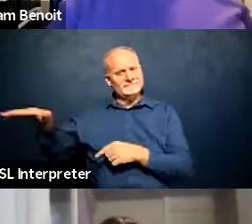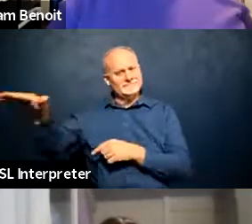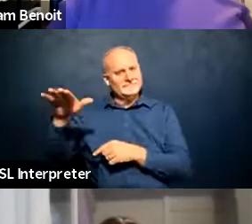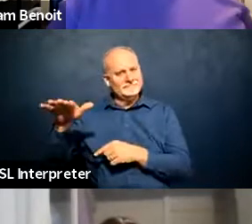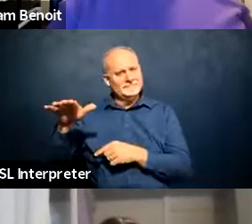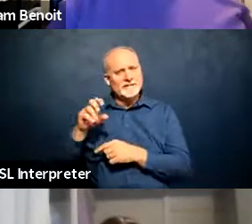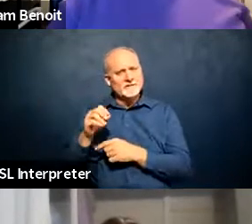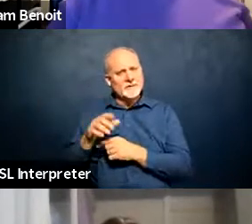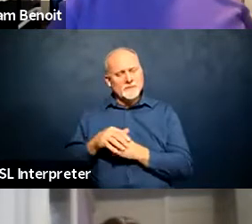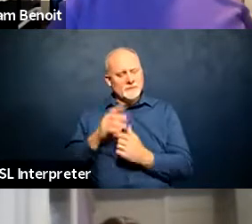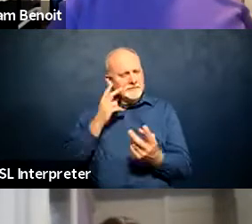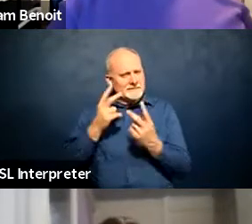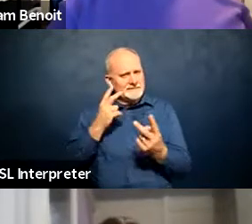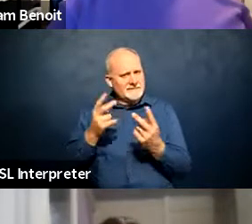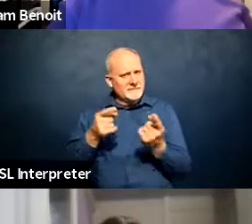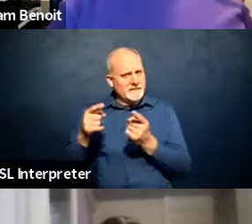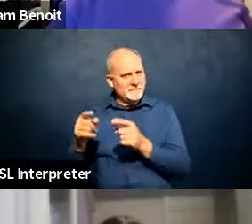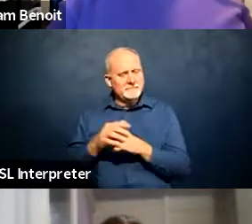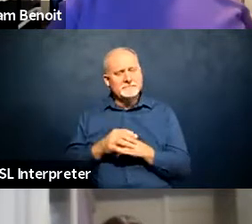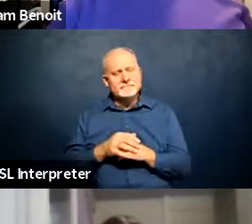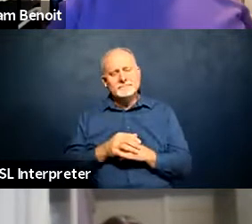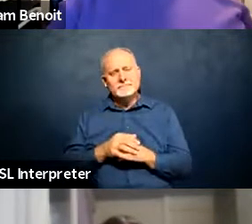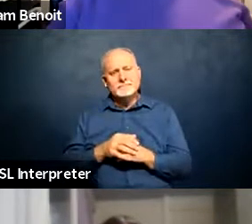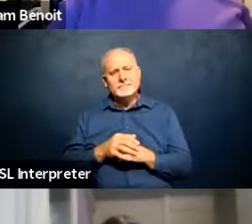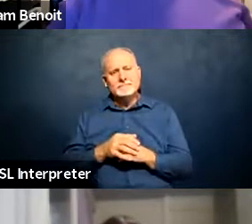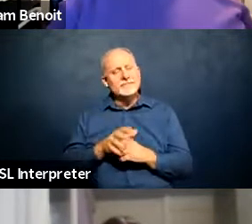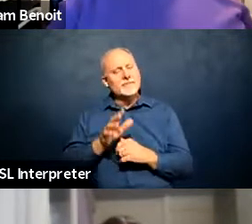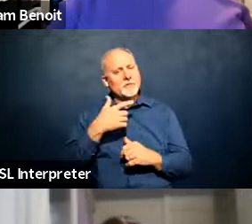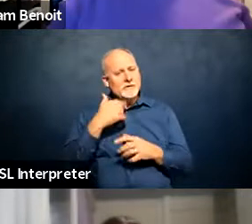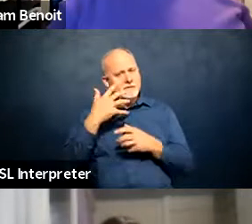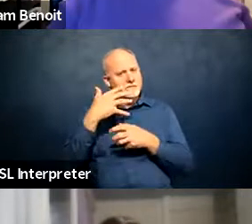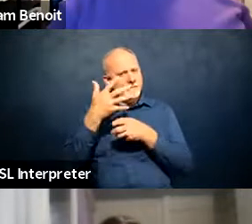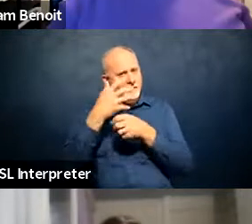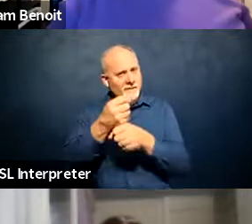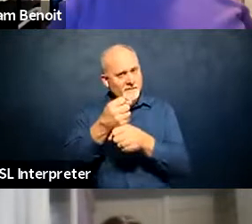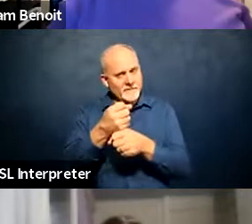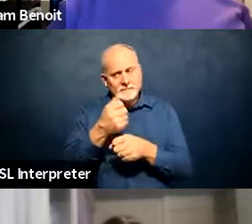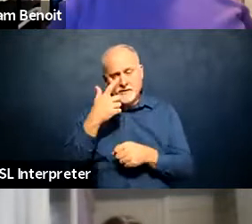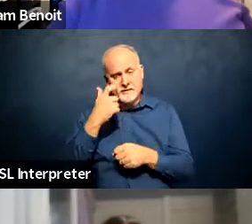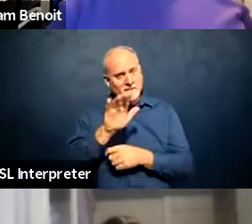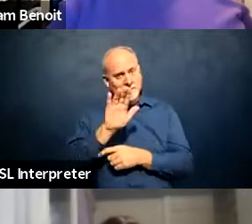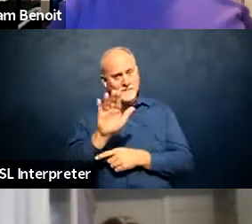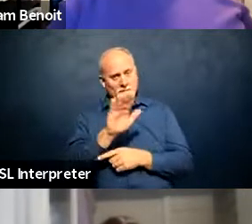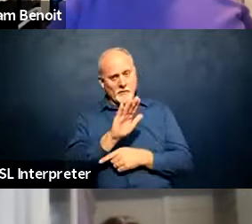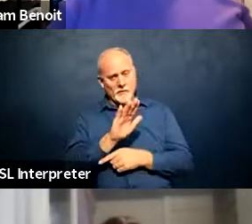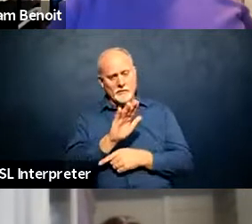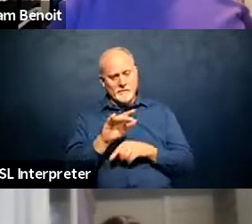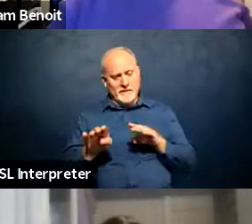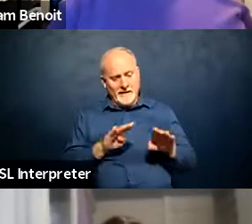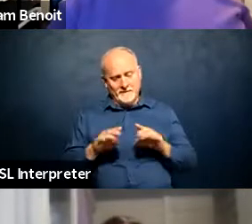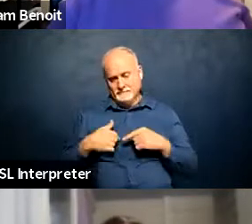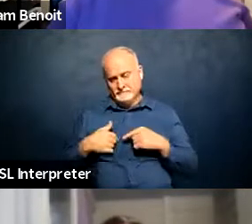a challenge in transmission. So we're confident that because of the behaviors that you all demonstrated in the